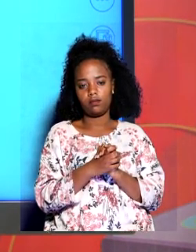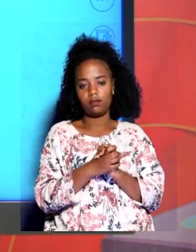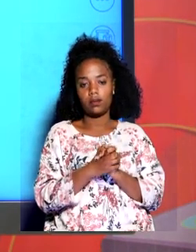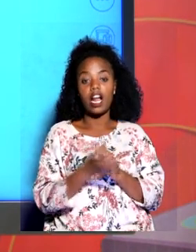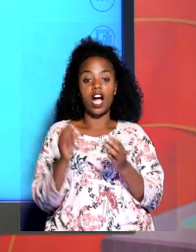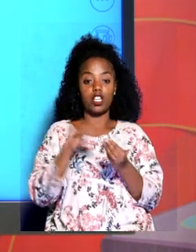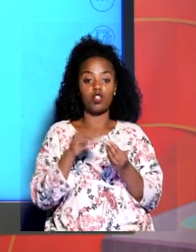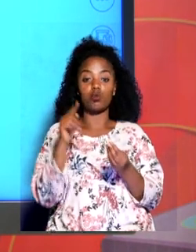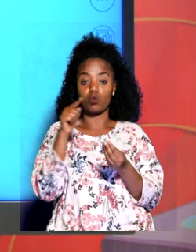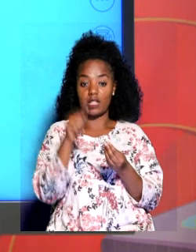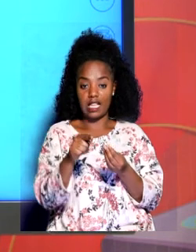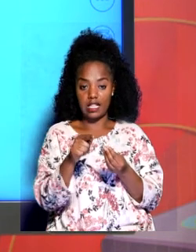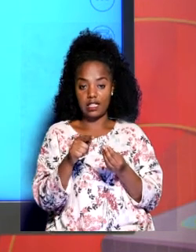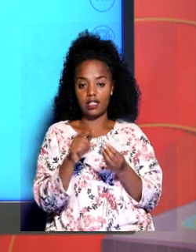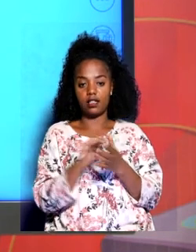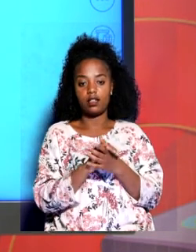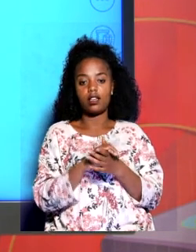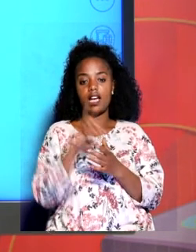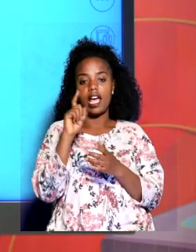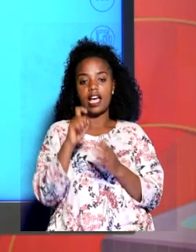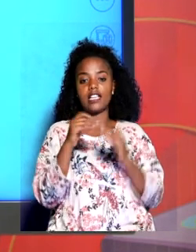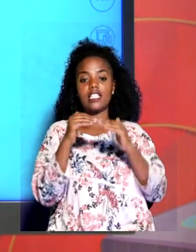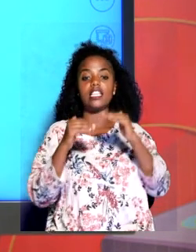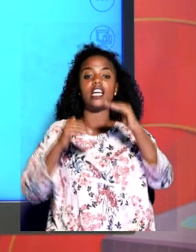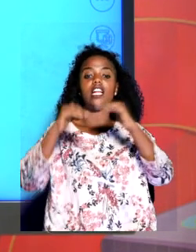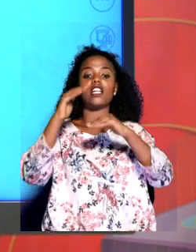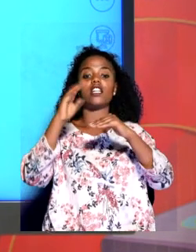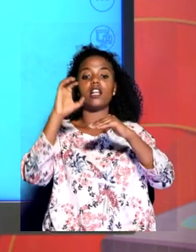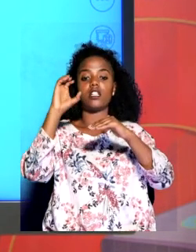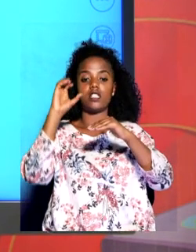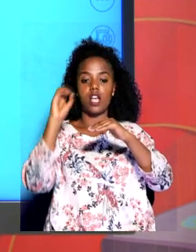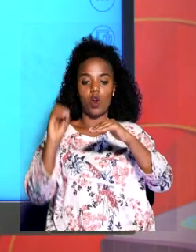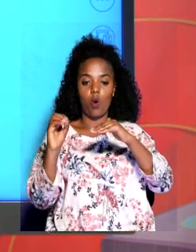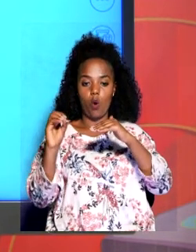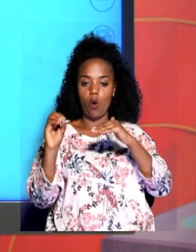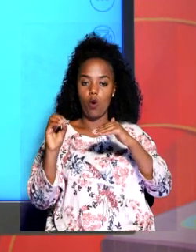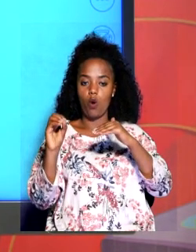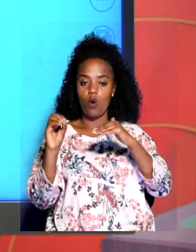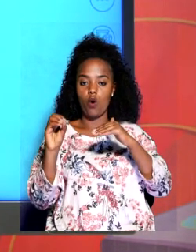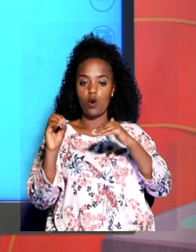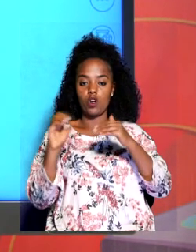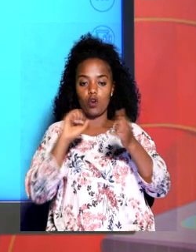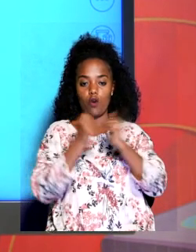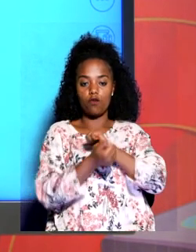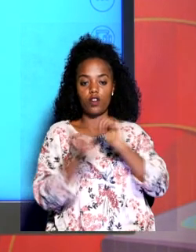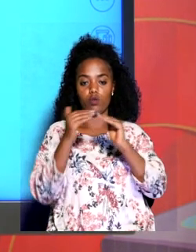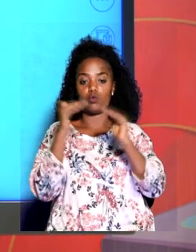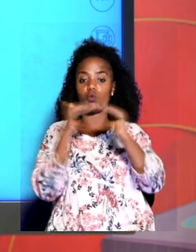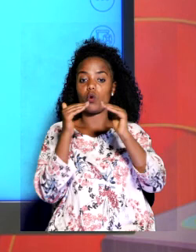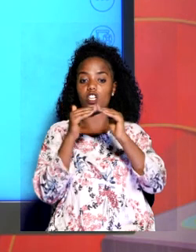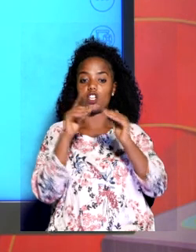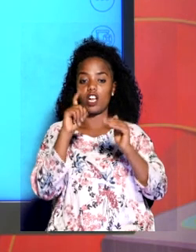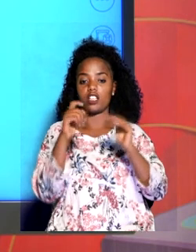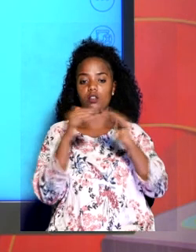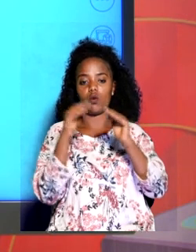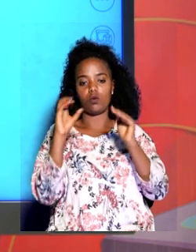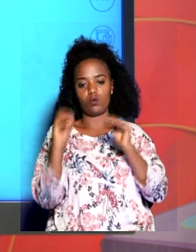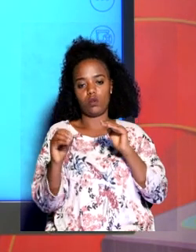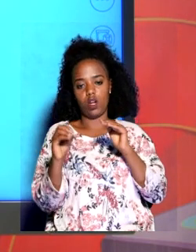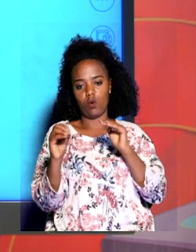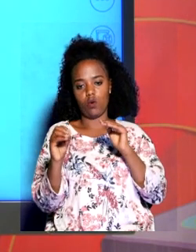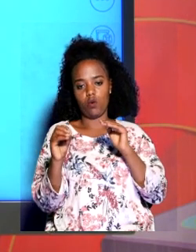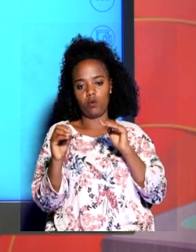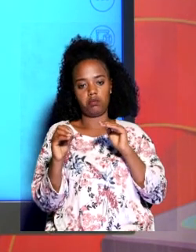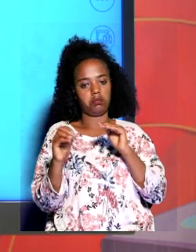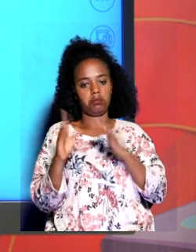In addition to this, x greater than 0, when you convert this into equation, you have x equal to 0.